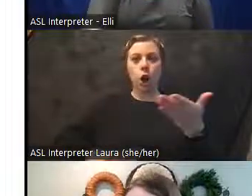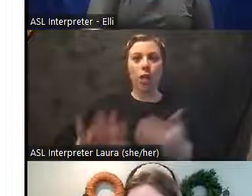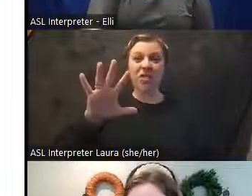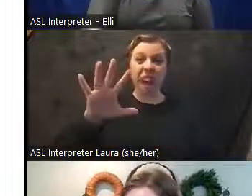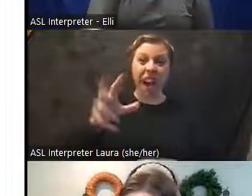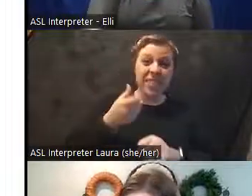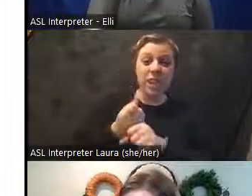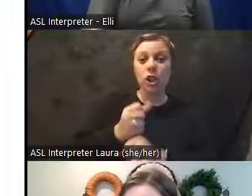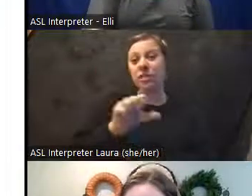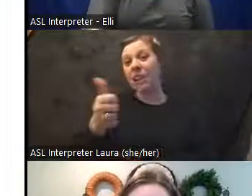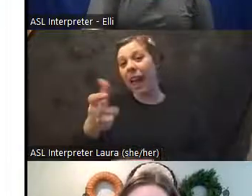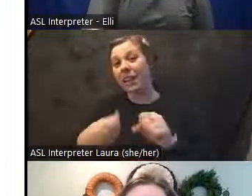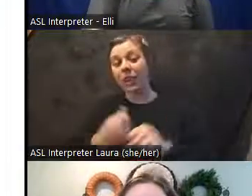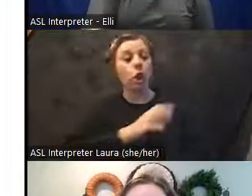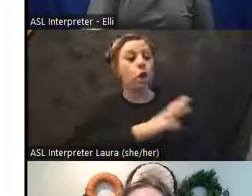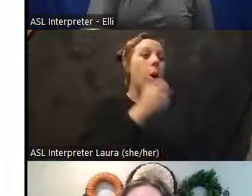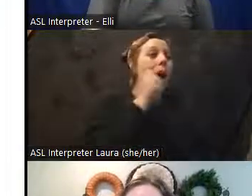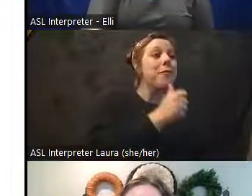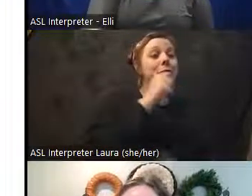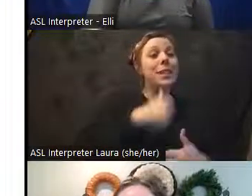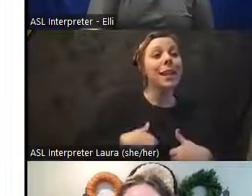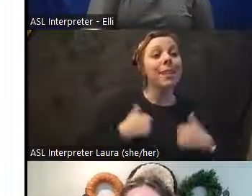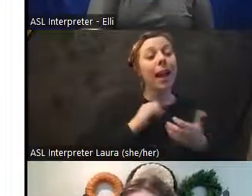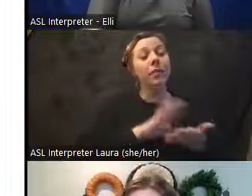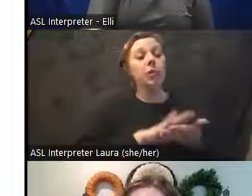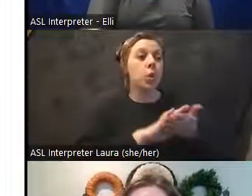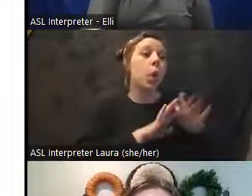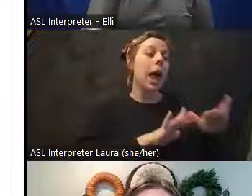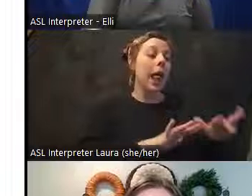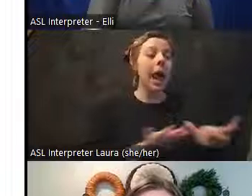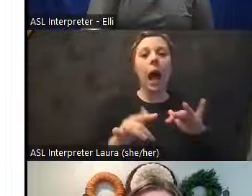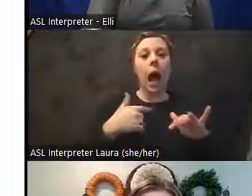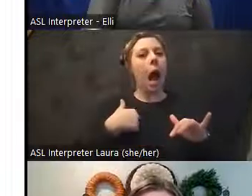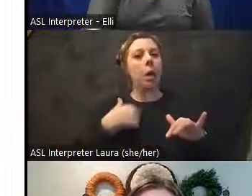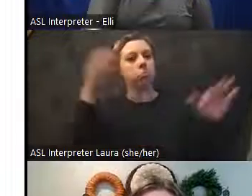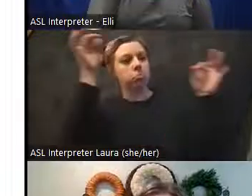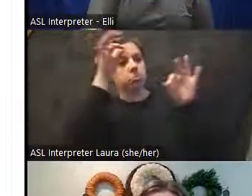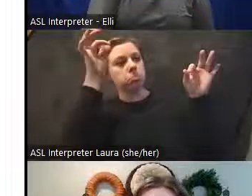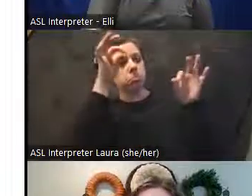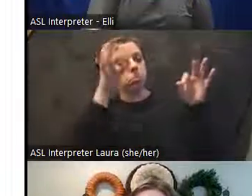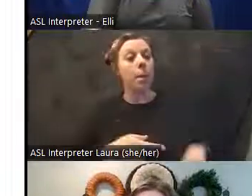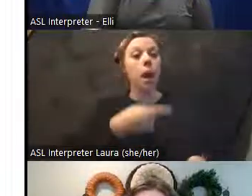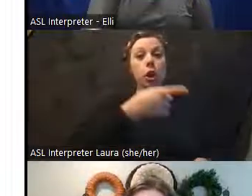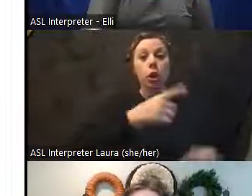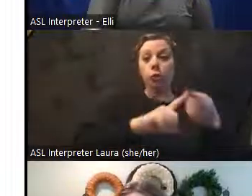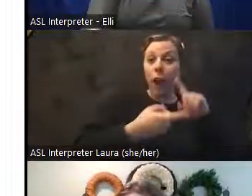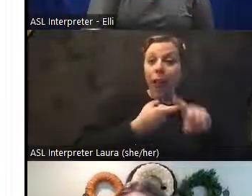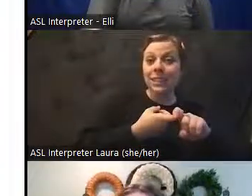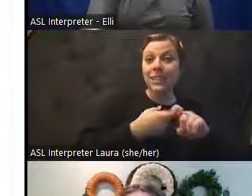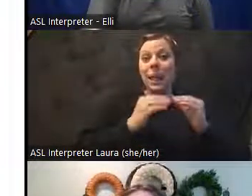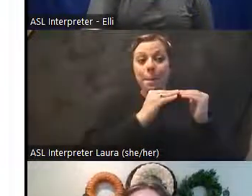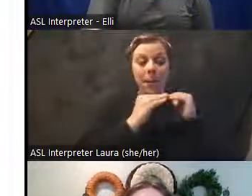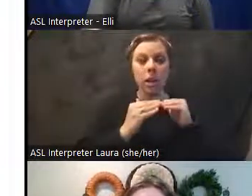their day-to-day life is, where their peers can relate to them in powerful ways. So for me, I always tried to